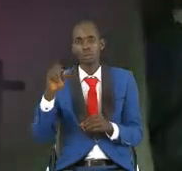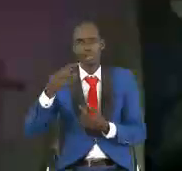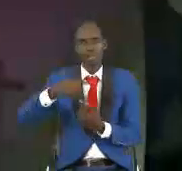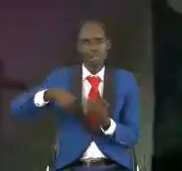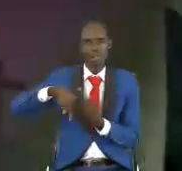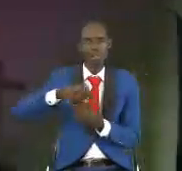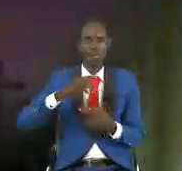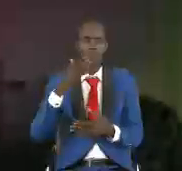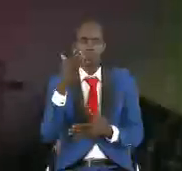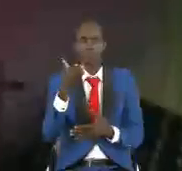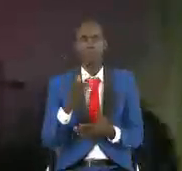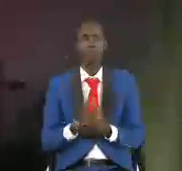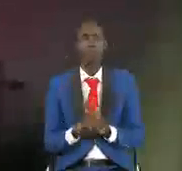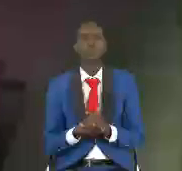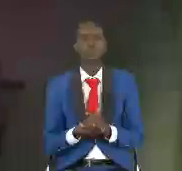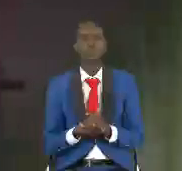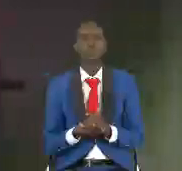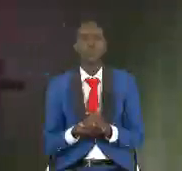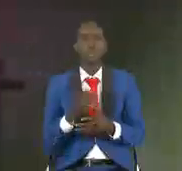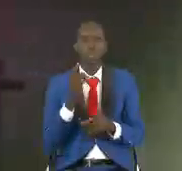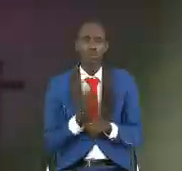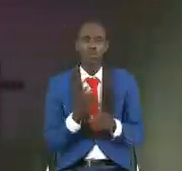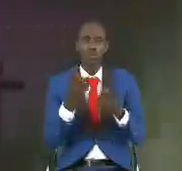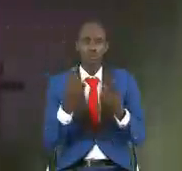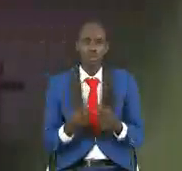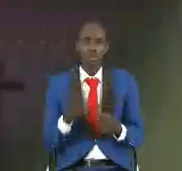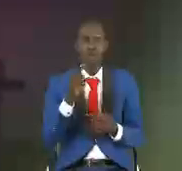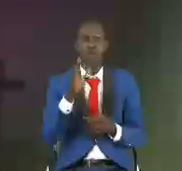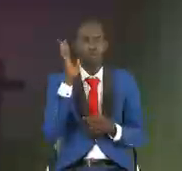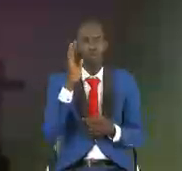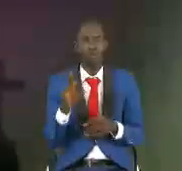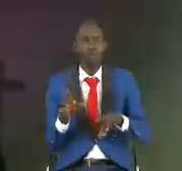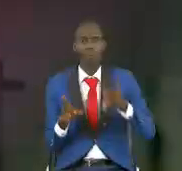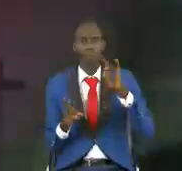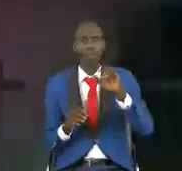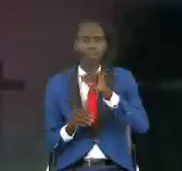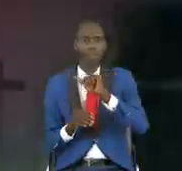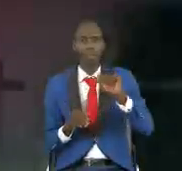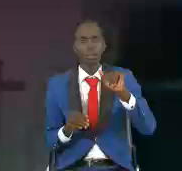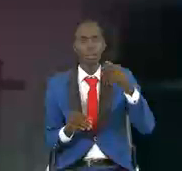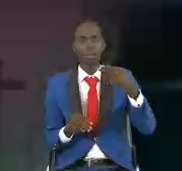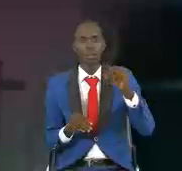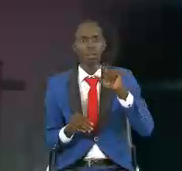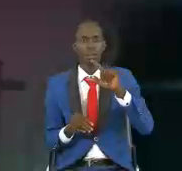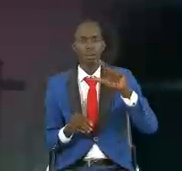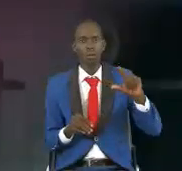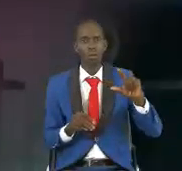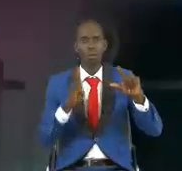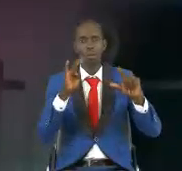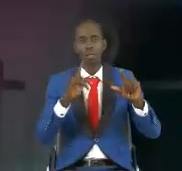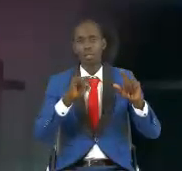just come, you will see a hall just by the left here. You will come